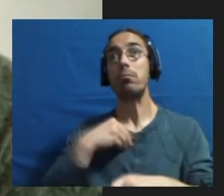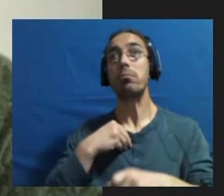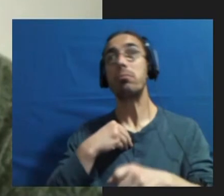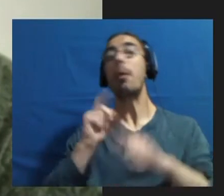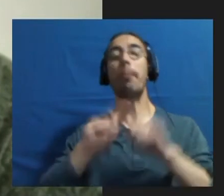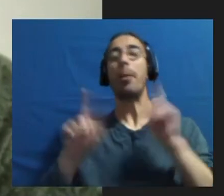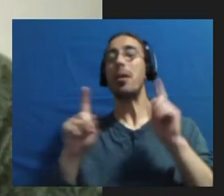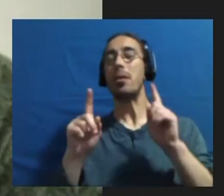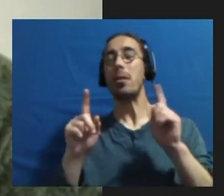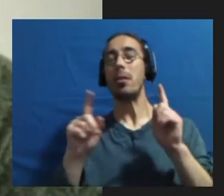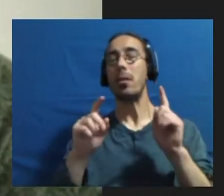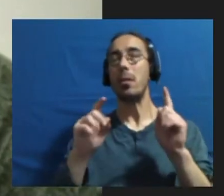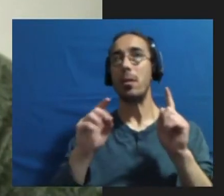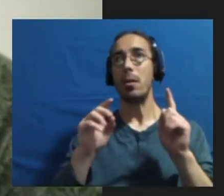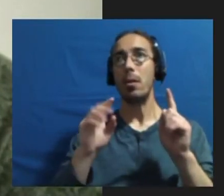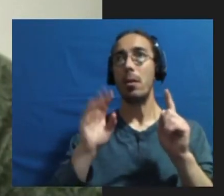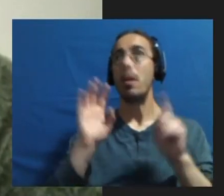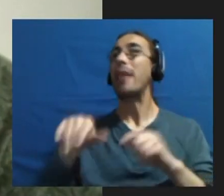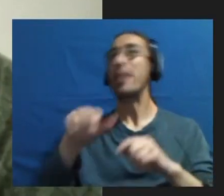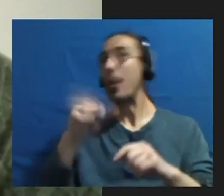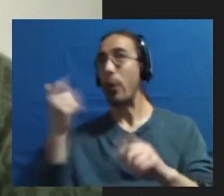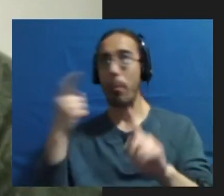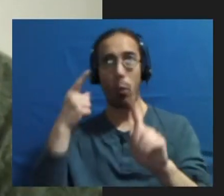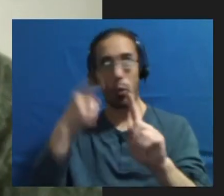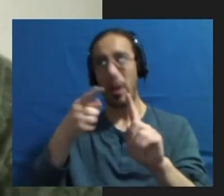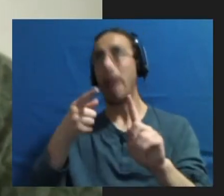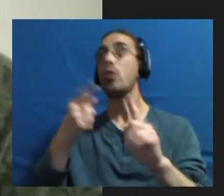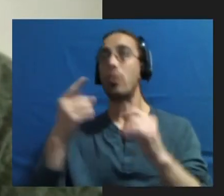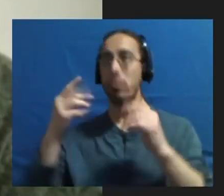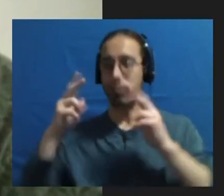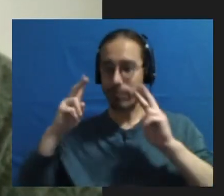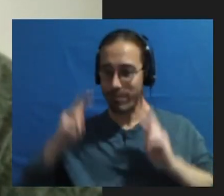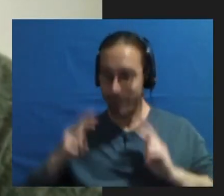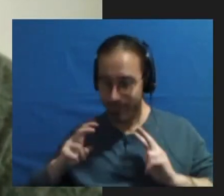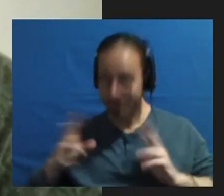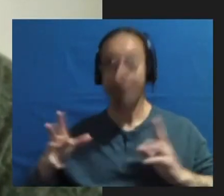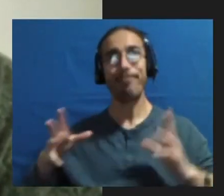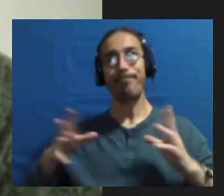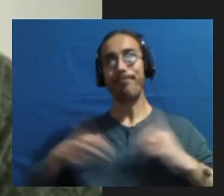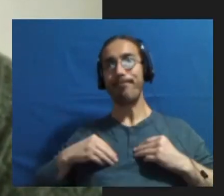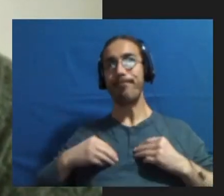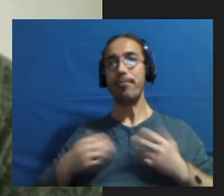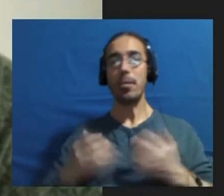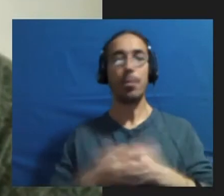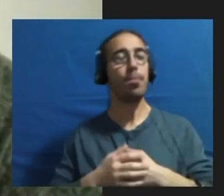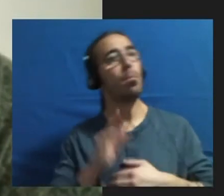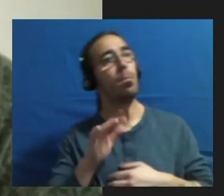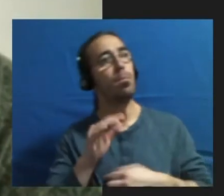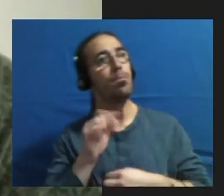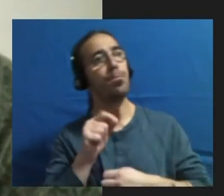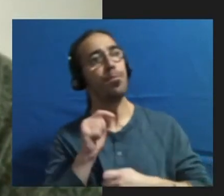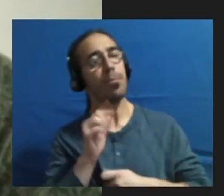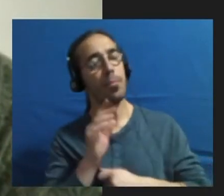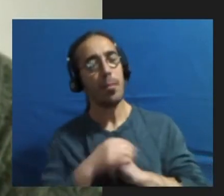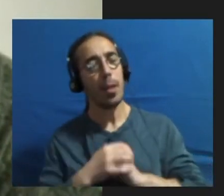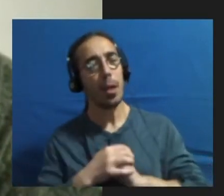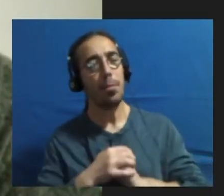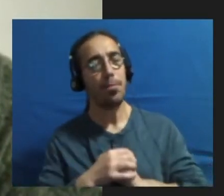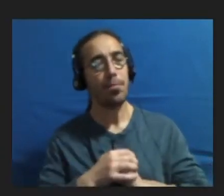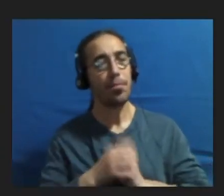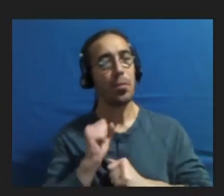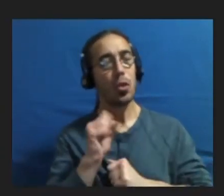that was another large point I had to come to terms with. So, how has it